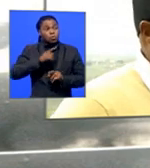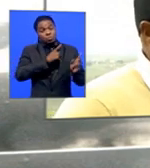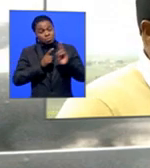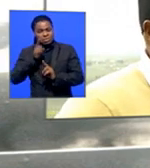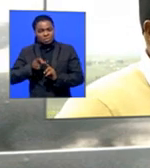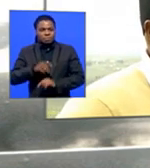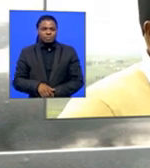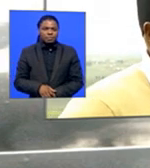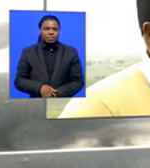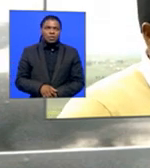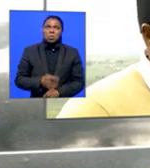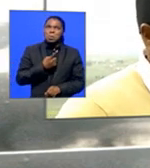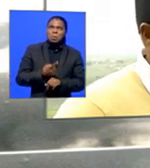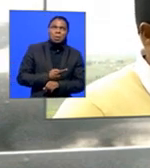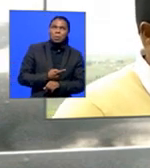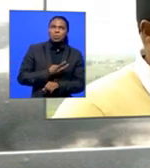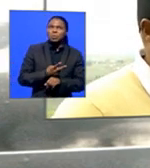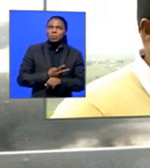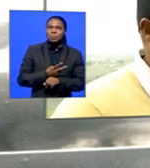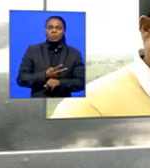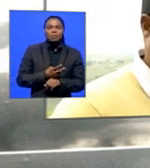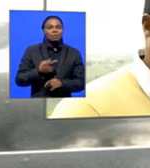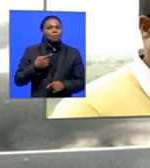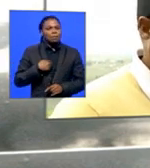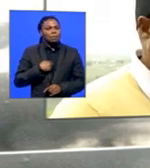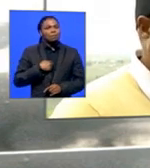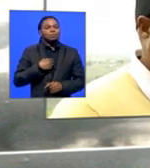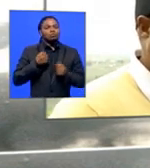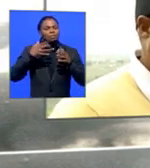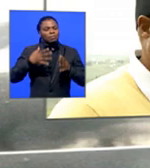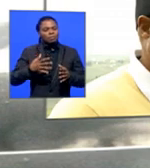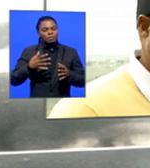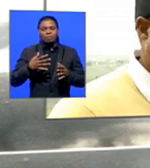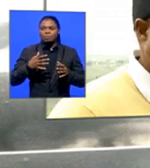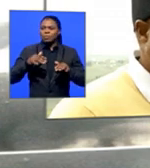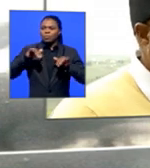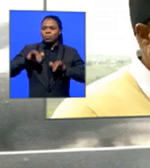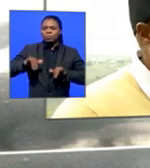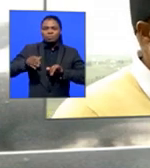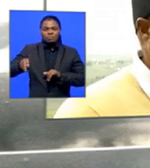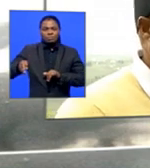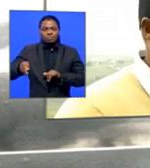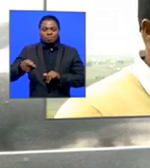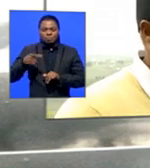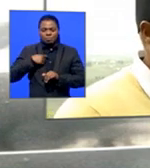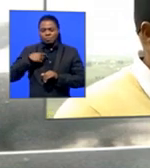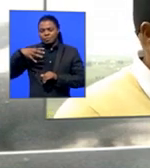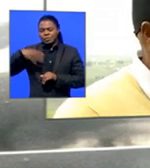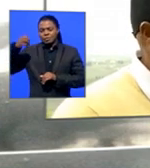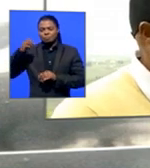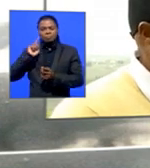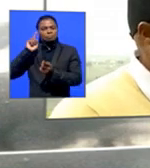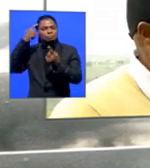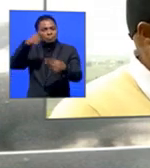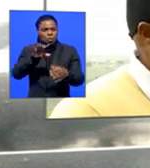hour later or two, I was in Pretoria, Waterkloof Air Force Base. His other driver was waiting for me. Took me to him, found him at